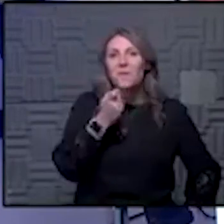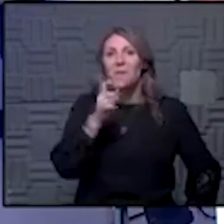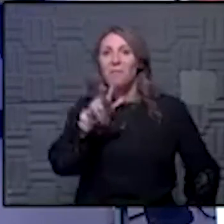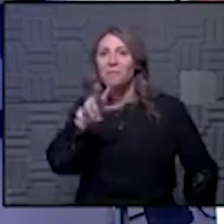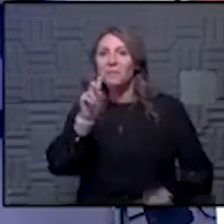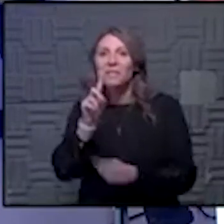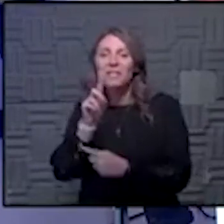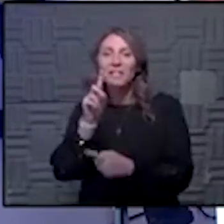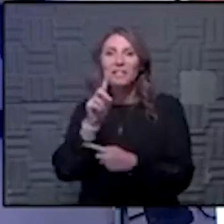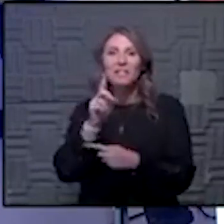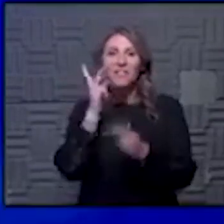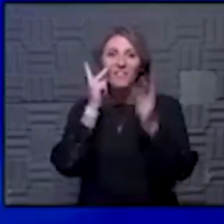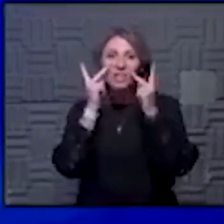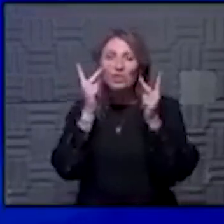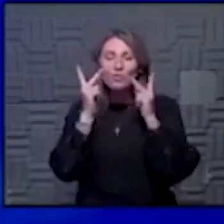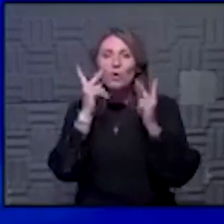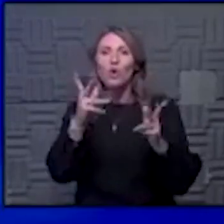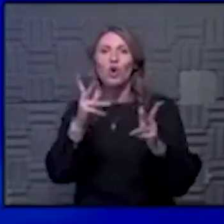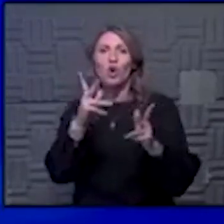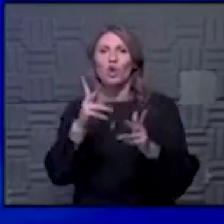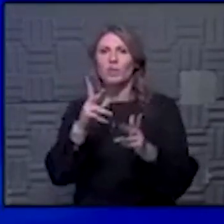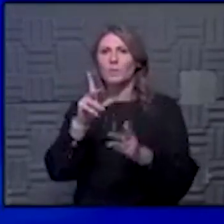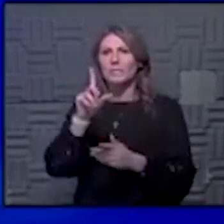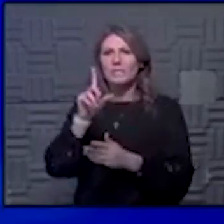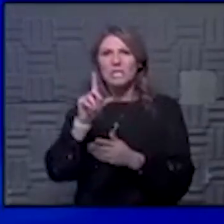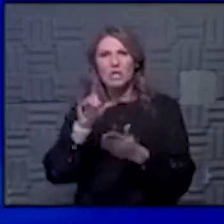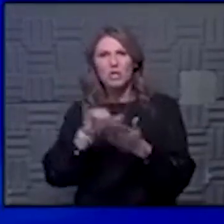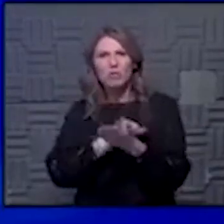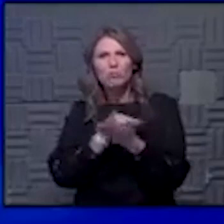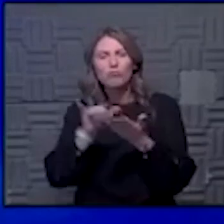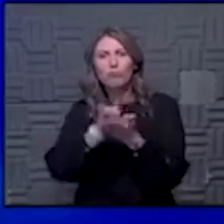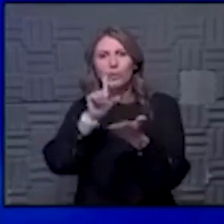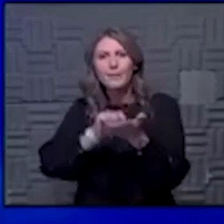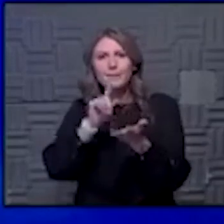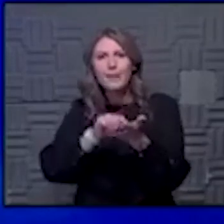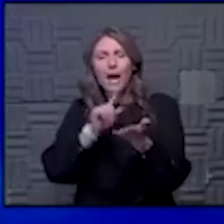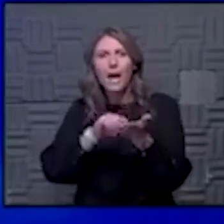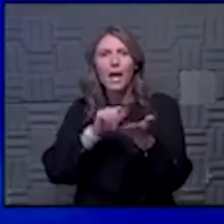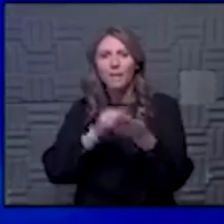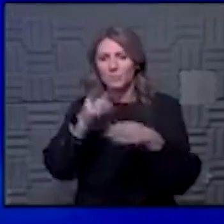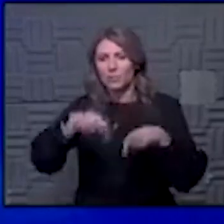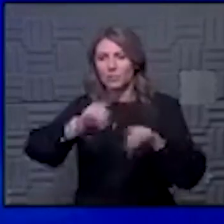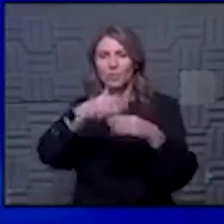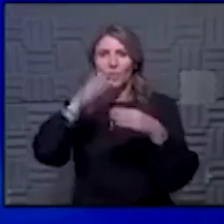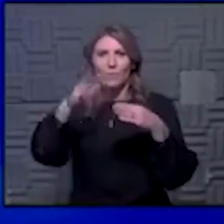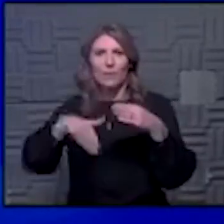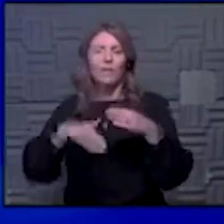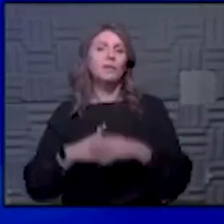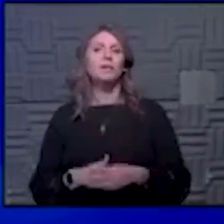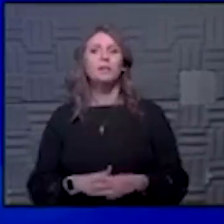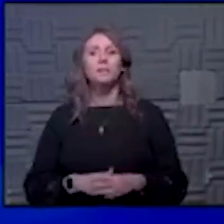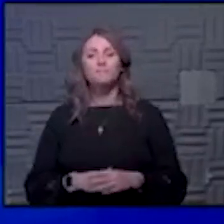this, the New York Times is over the weekend. I think this is free because all the coronavirus coverage is open to the public. They've